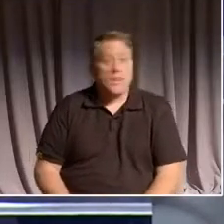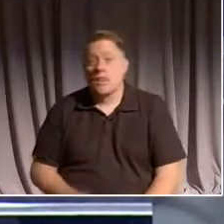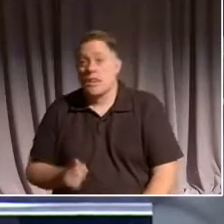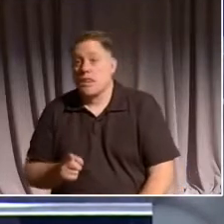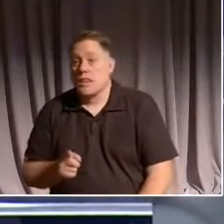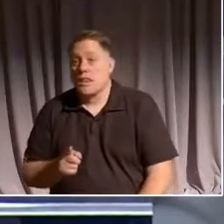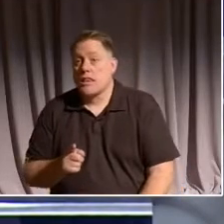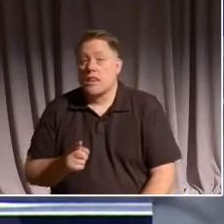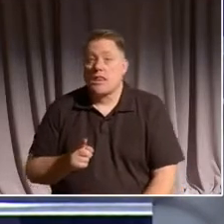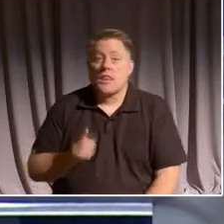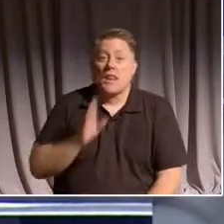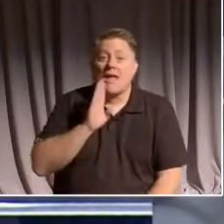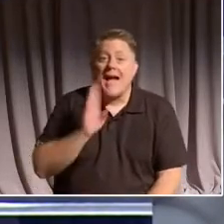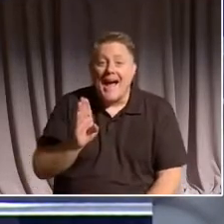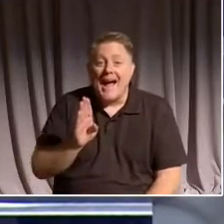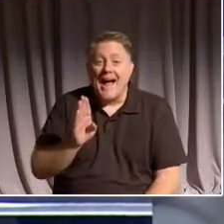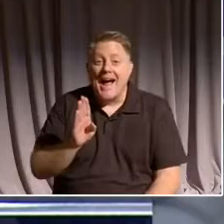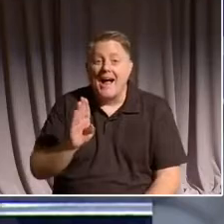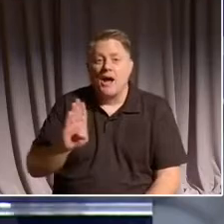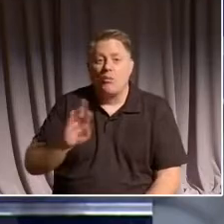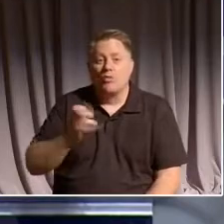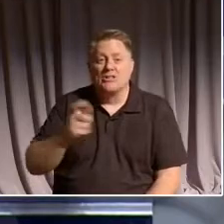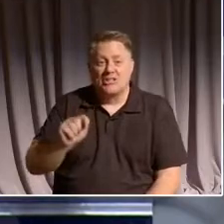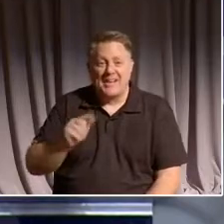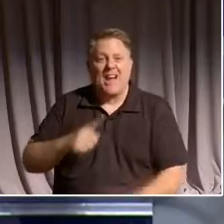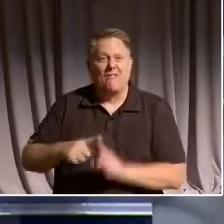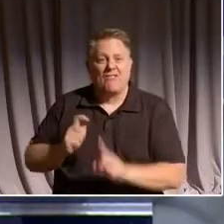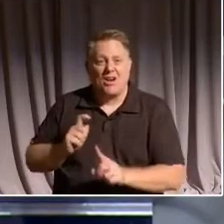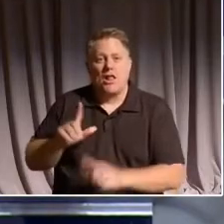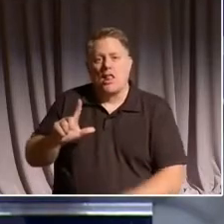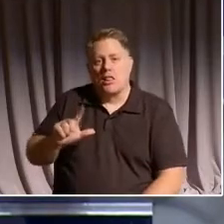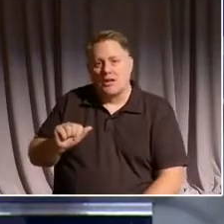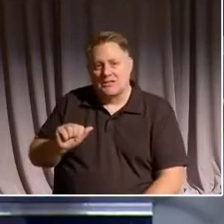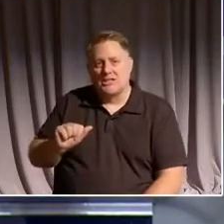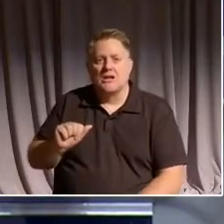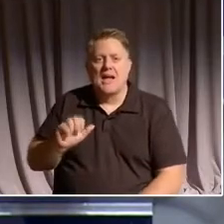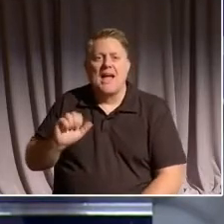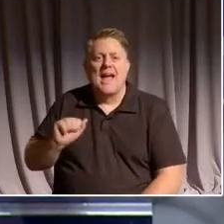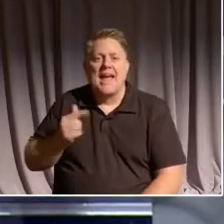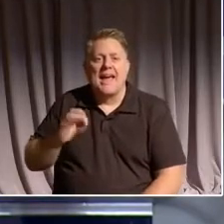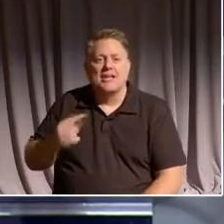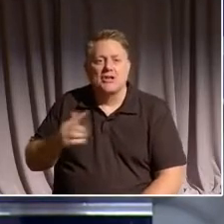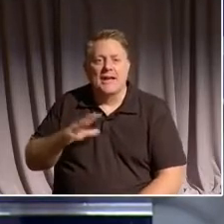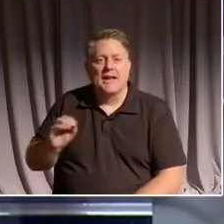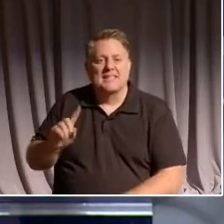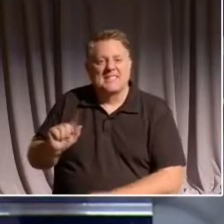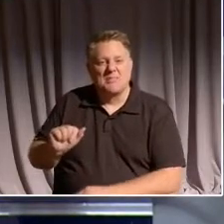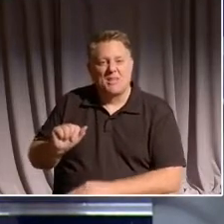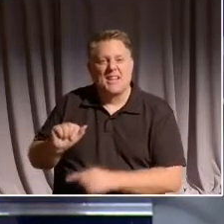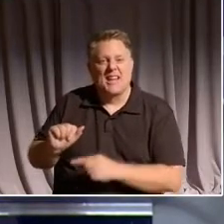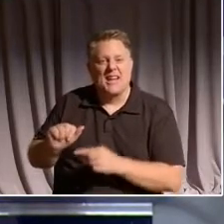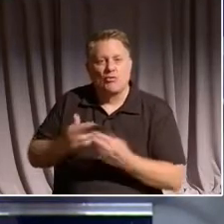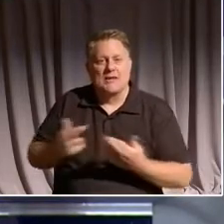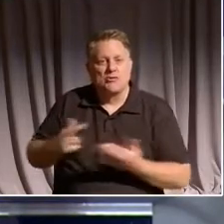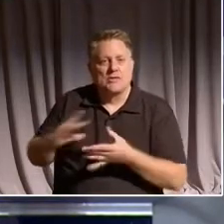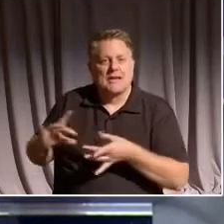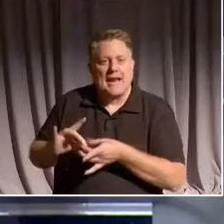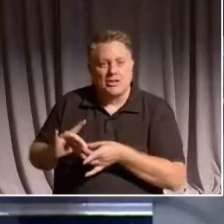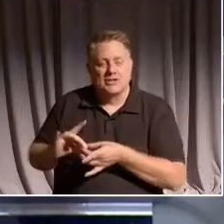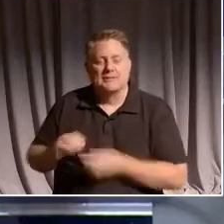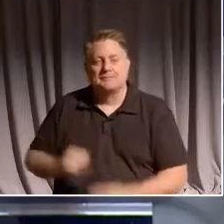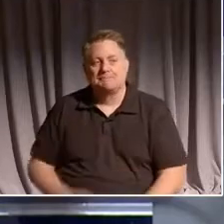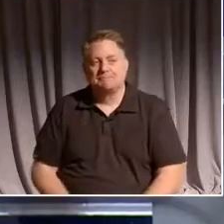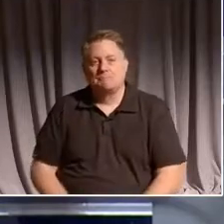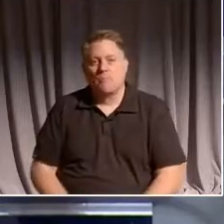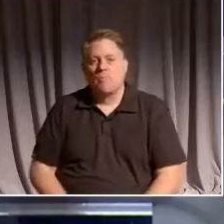Okay, yes, there we go. Hi, I'm Bridget. I'm from the Los Angeles Aging and Disability Resource Connection. And I just want